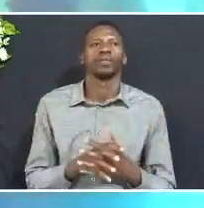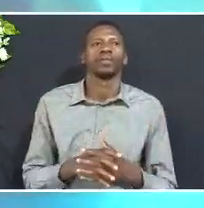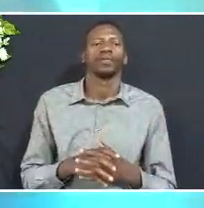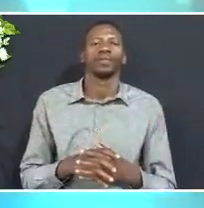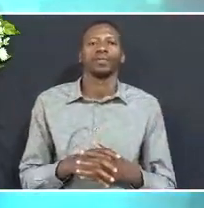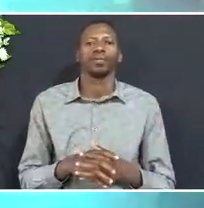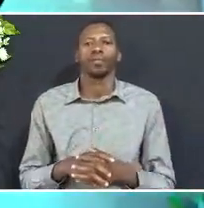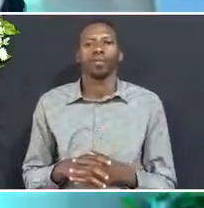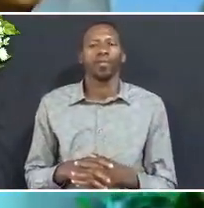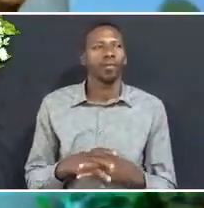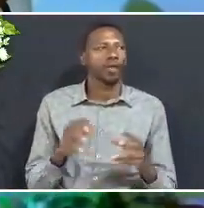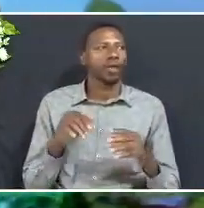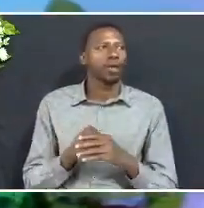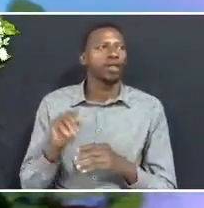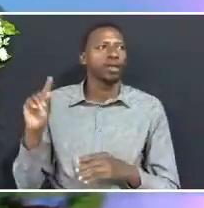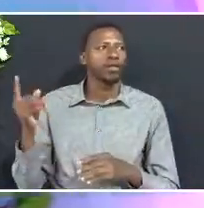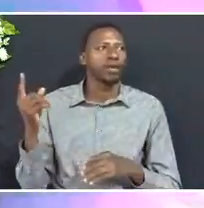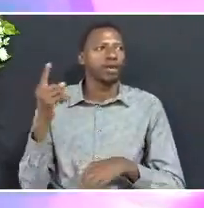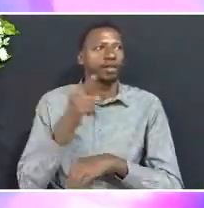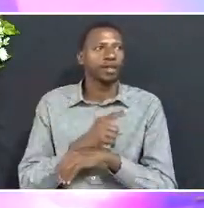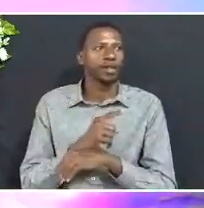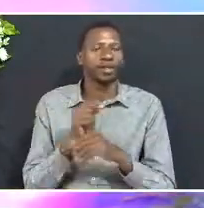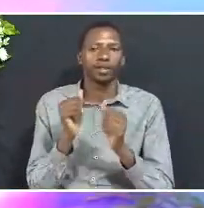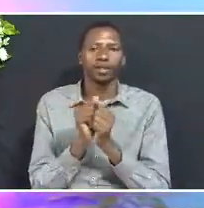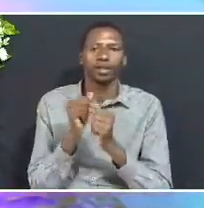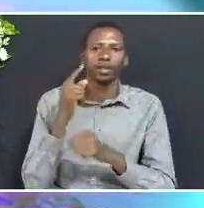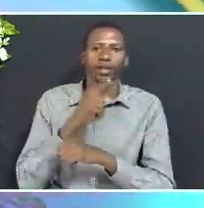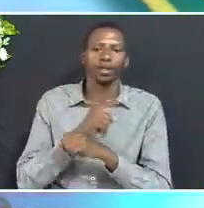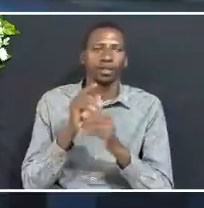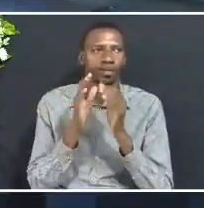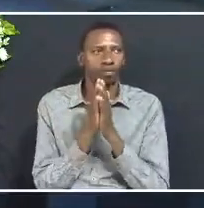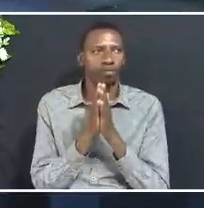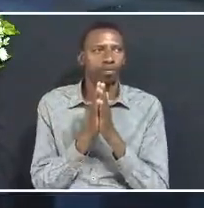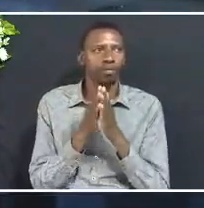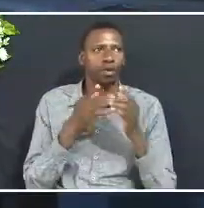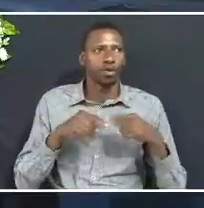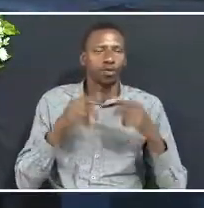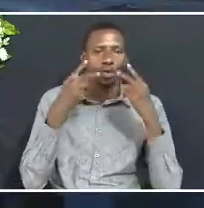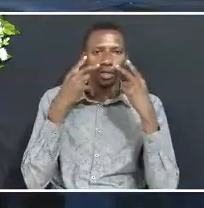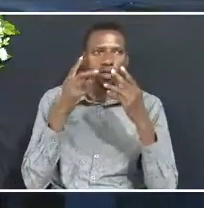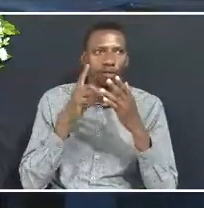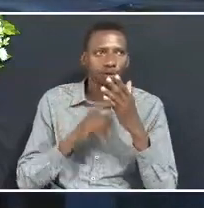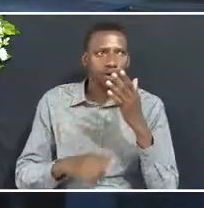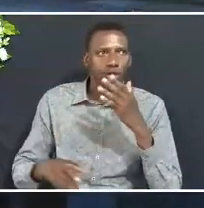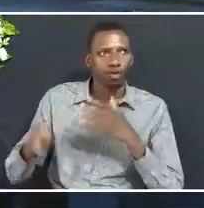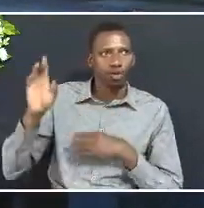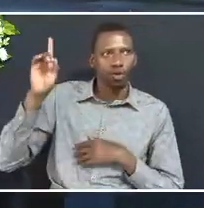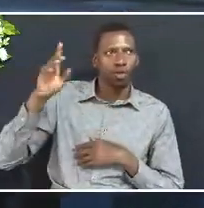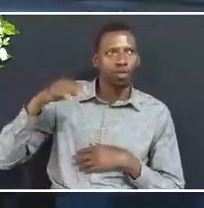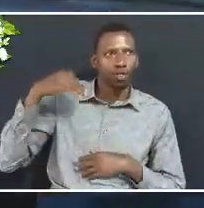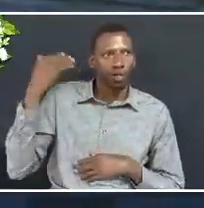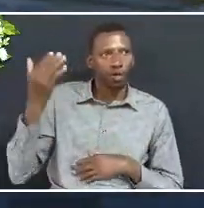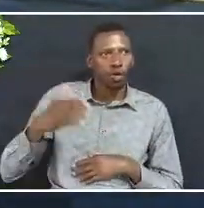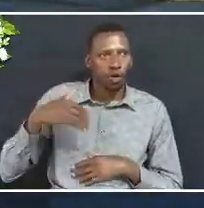day that we did our 10 days of prayer, we saw that God is always